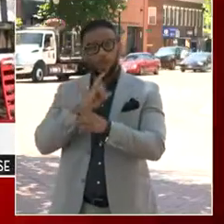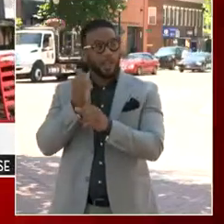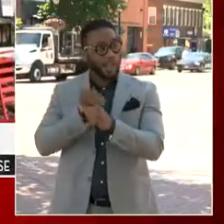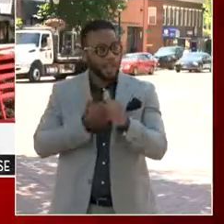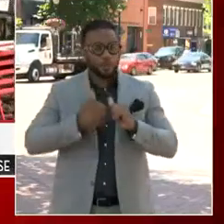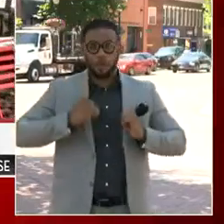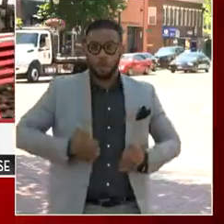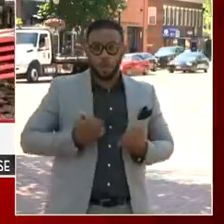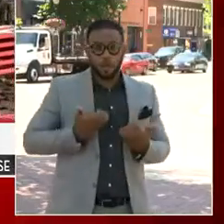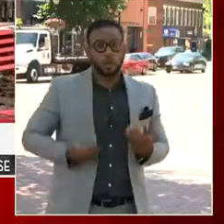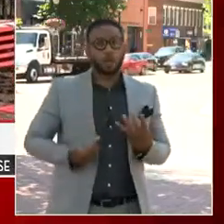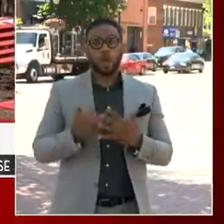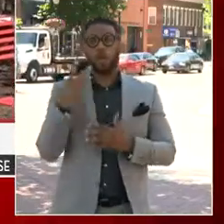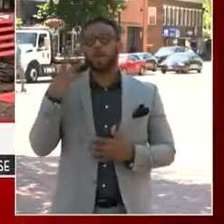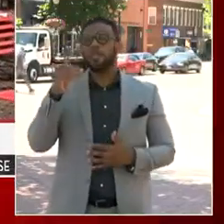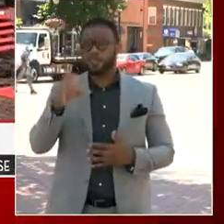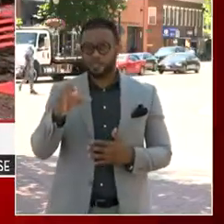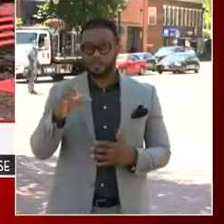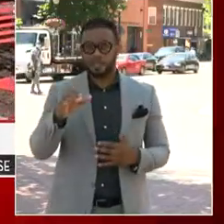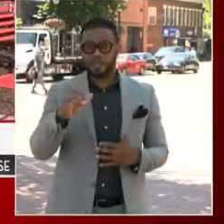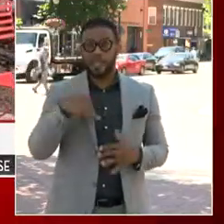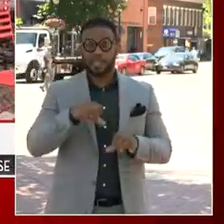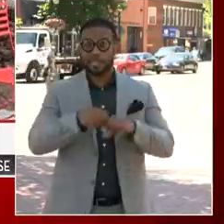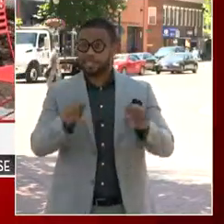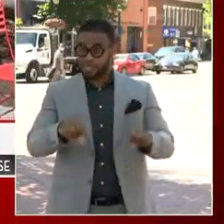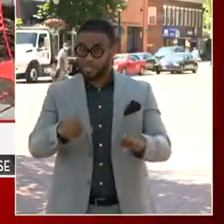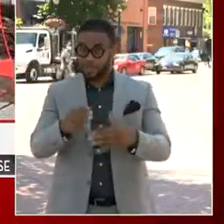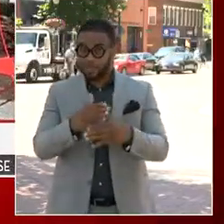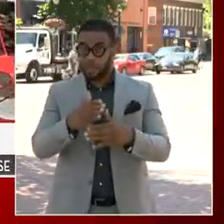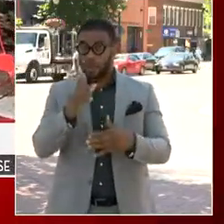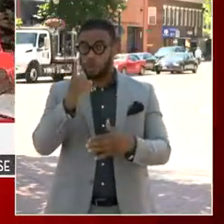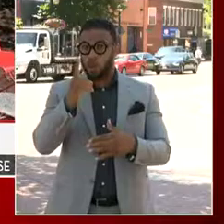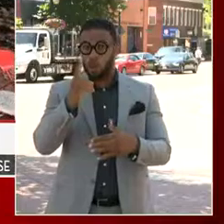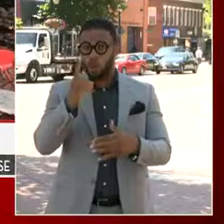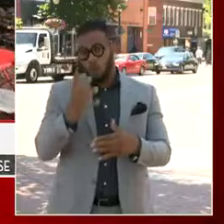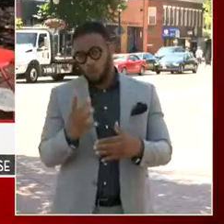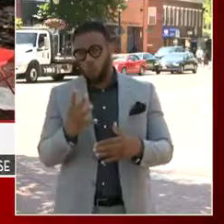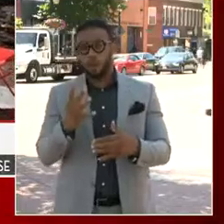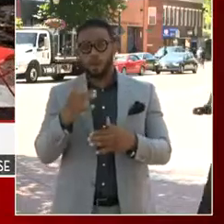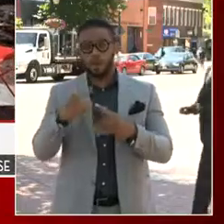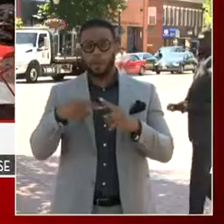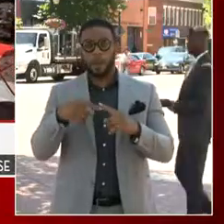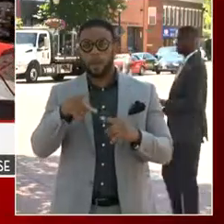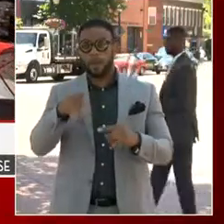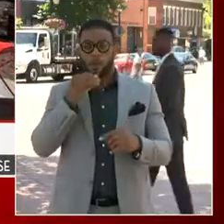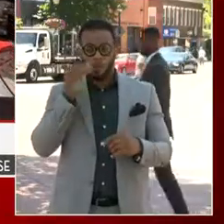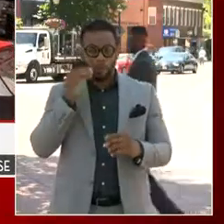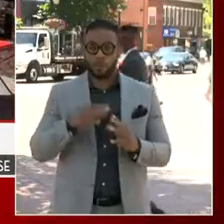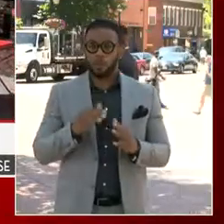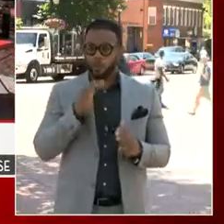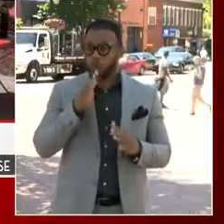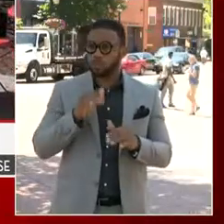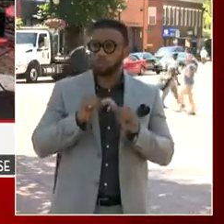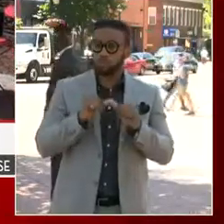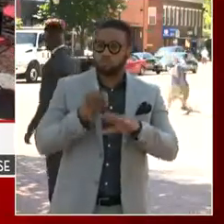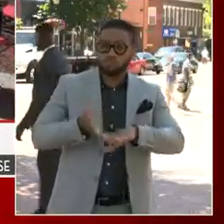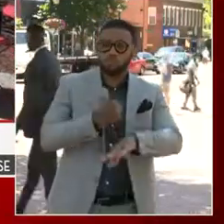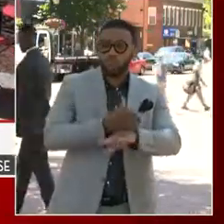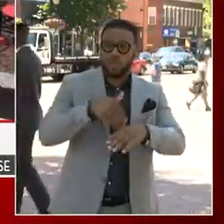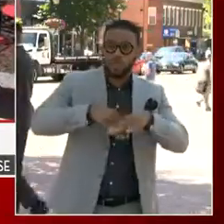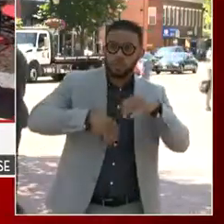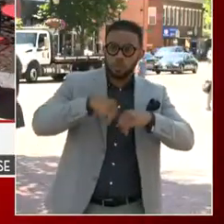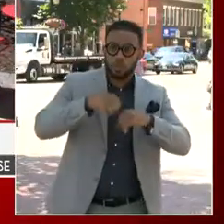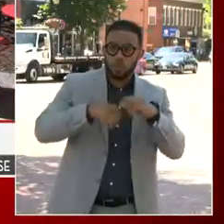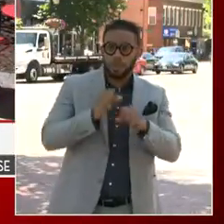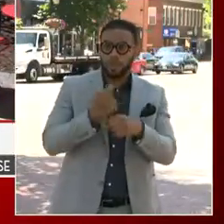every resident throughout Washington, D.C. has a station within 1/4 mile of their home. And we will continue to improve